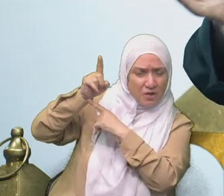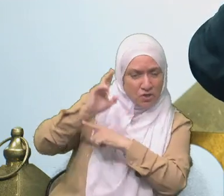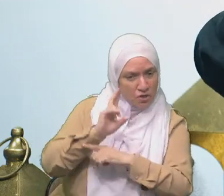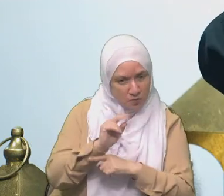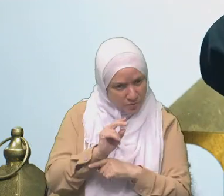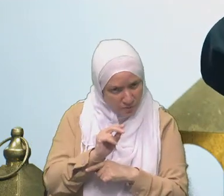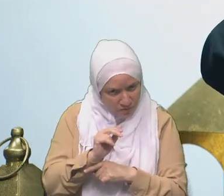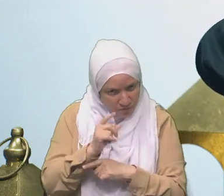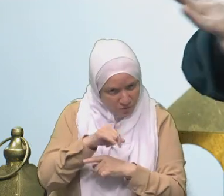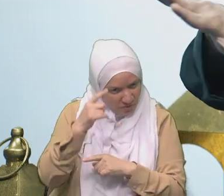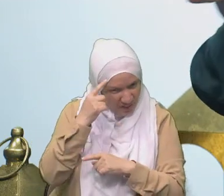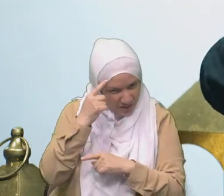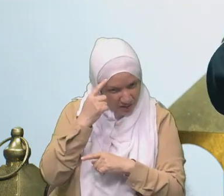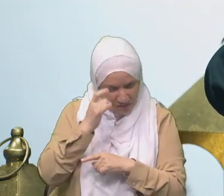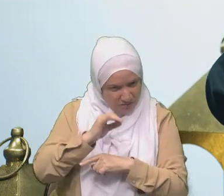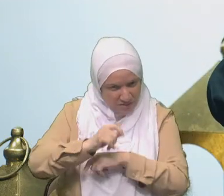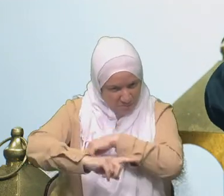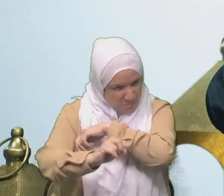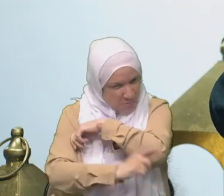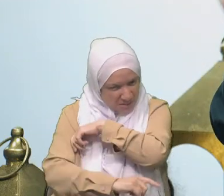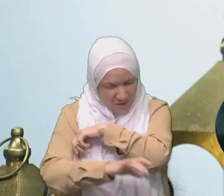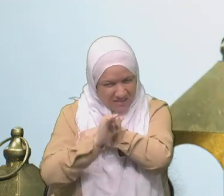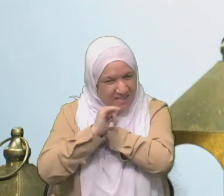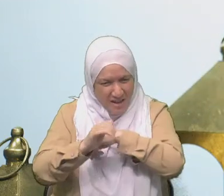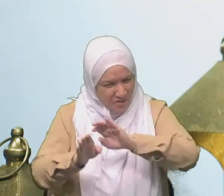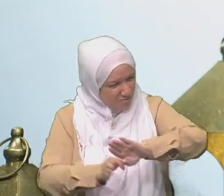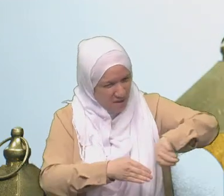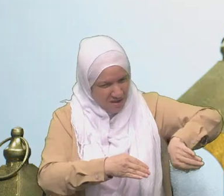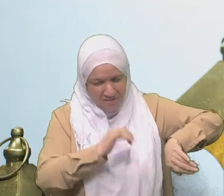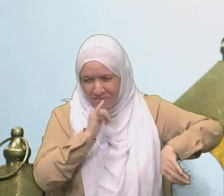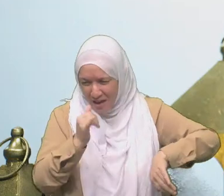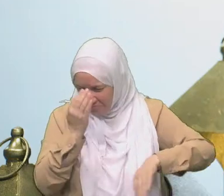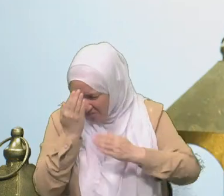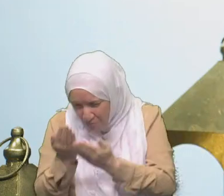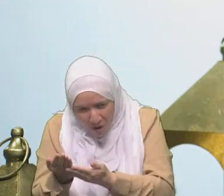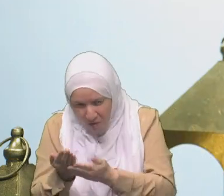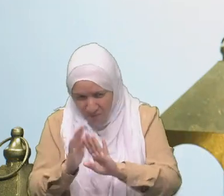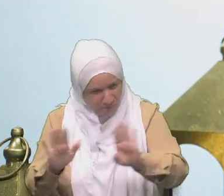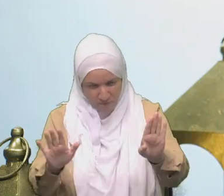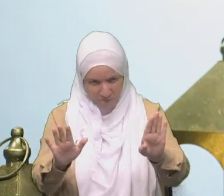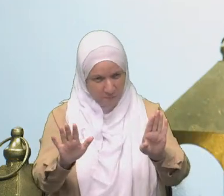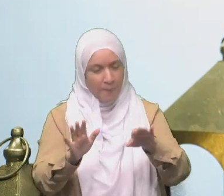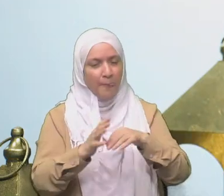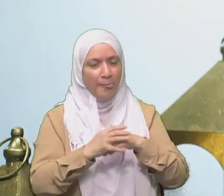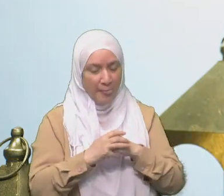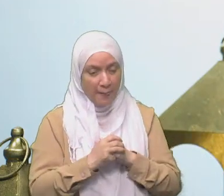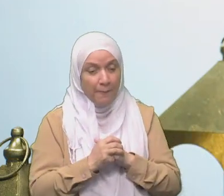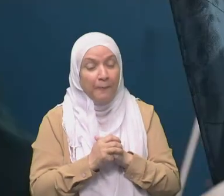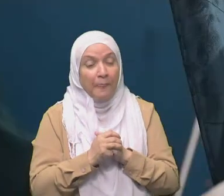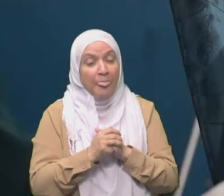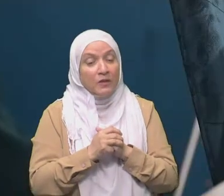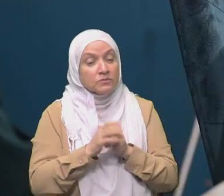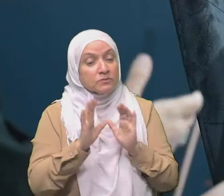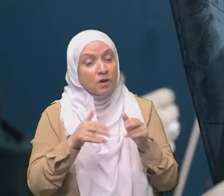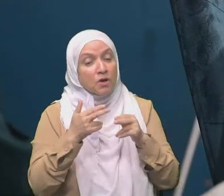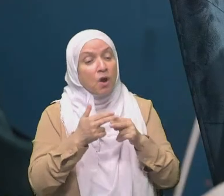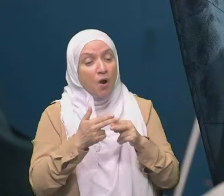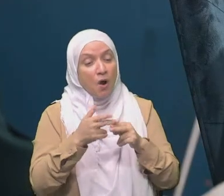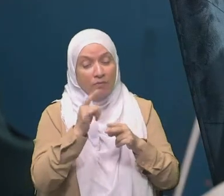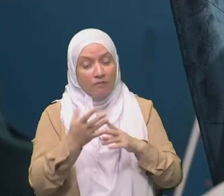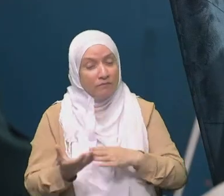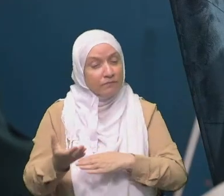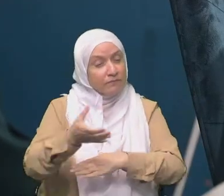you as a Muslim. And number two, they call this forcing the hand of God.